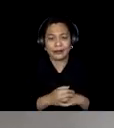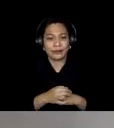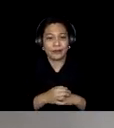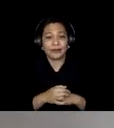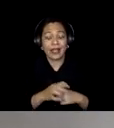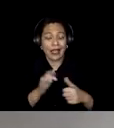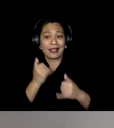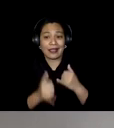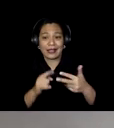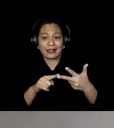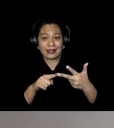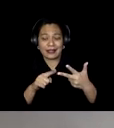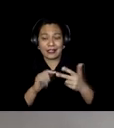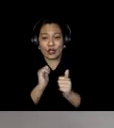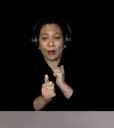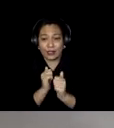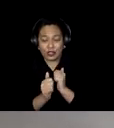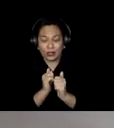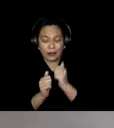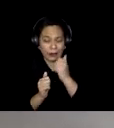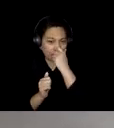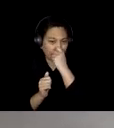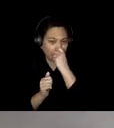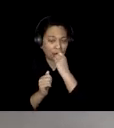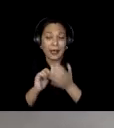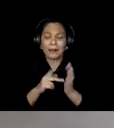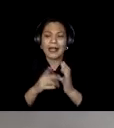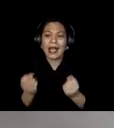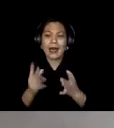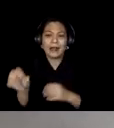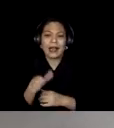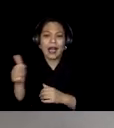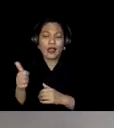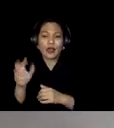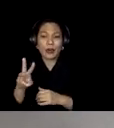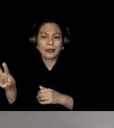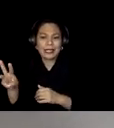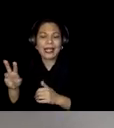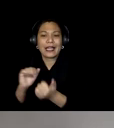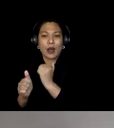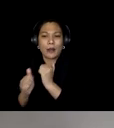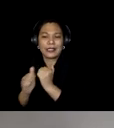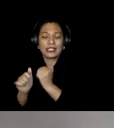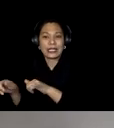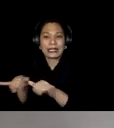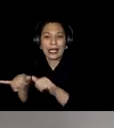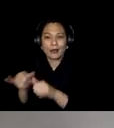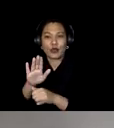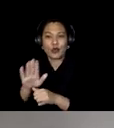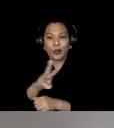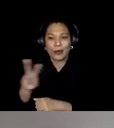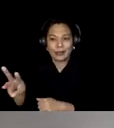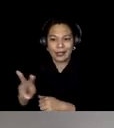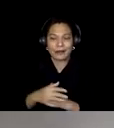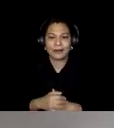competition. And that's how many other websites are trying to rank for that particular keyword you're thinking of.